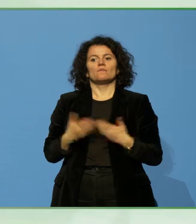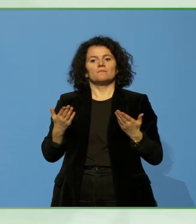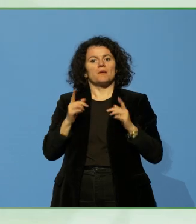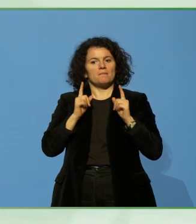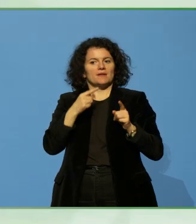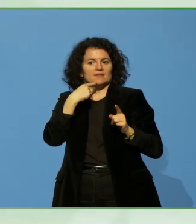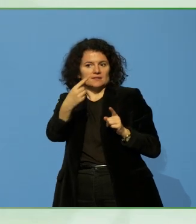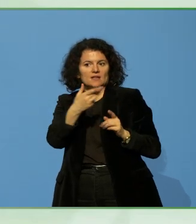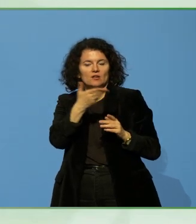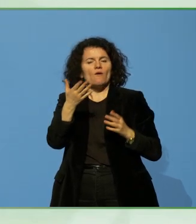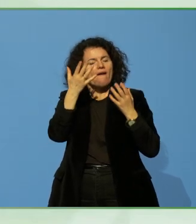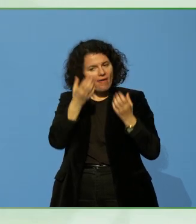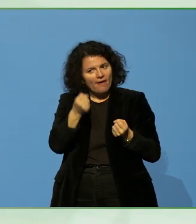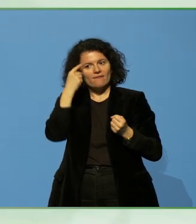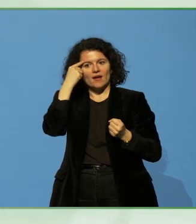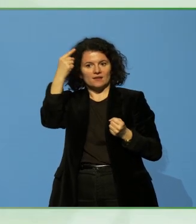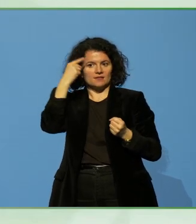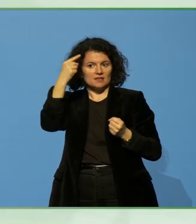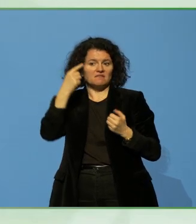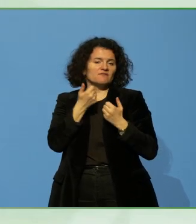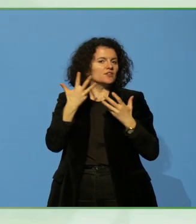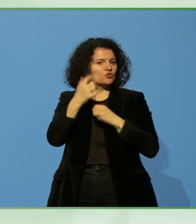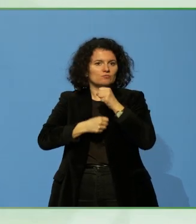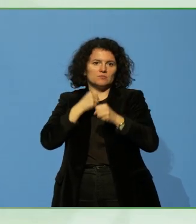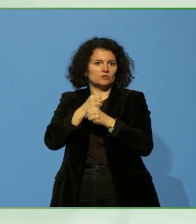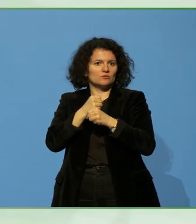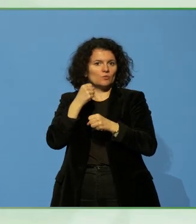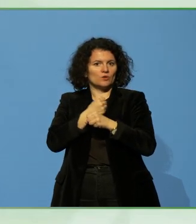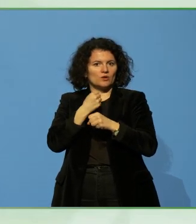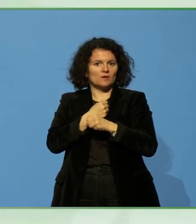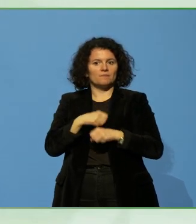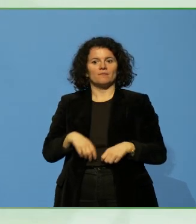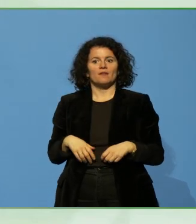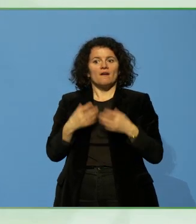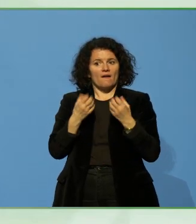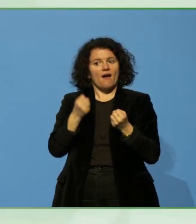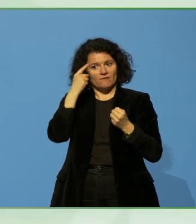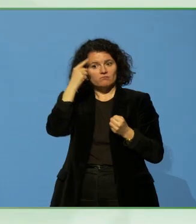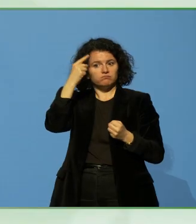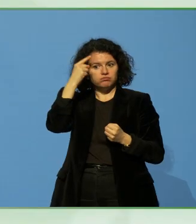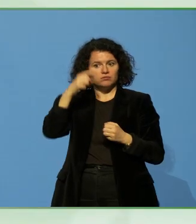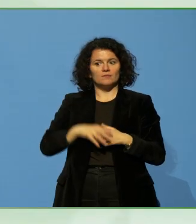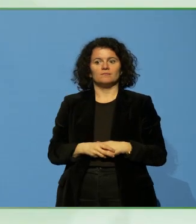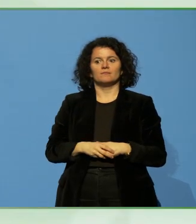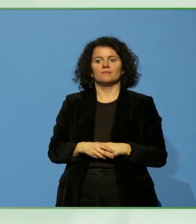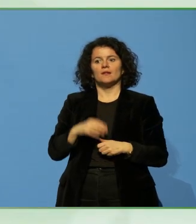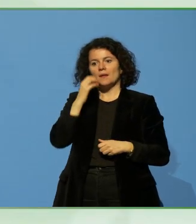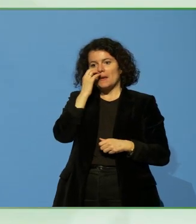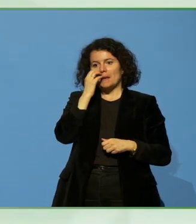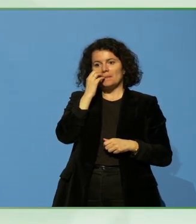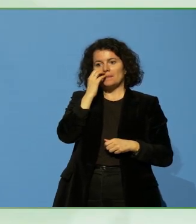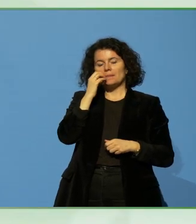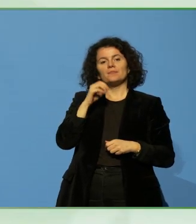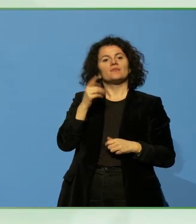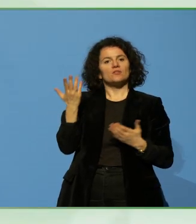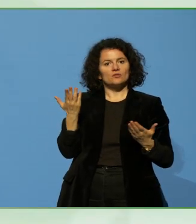are solutions. There is the card with a notch. For example, ING has standardized that. That makes it easier